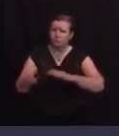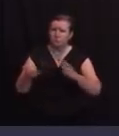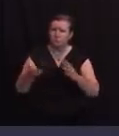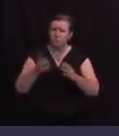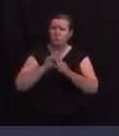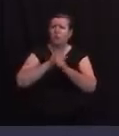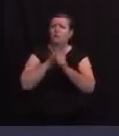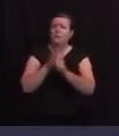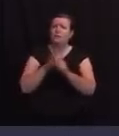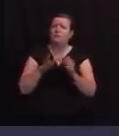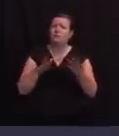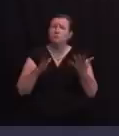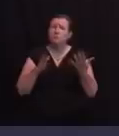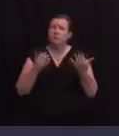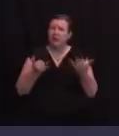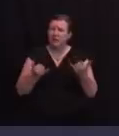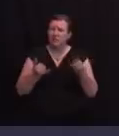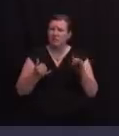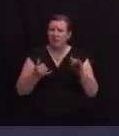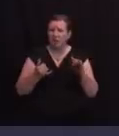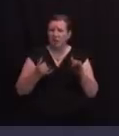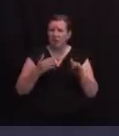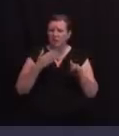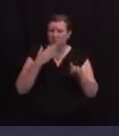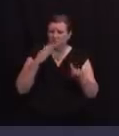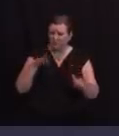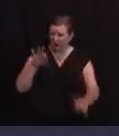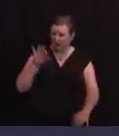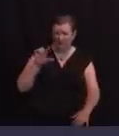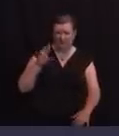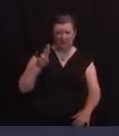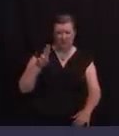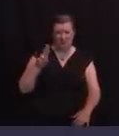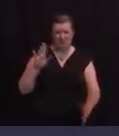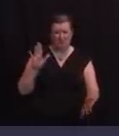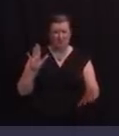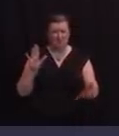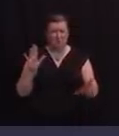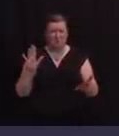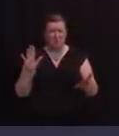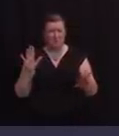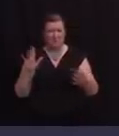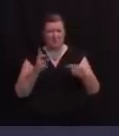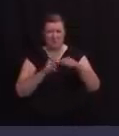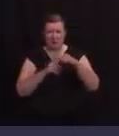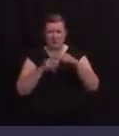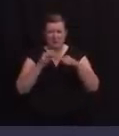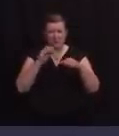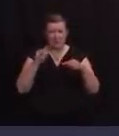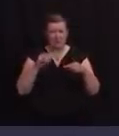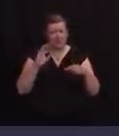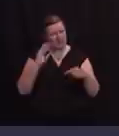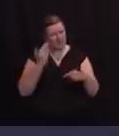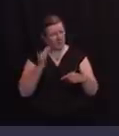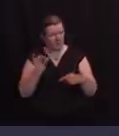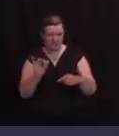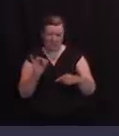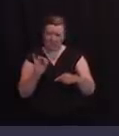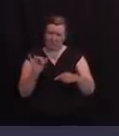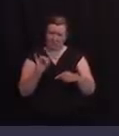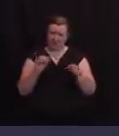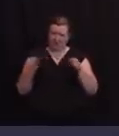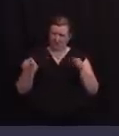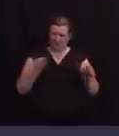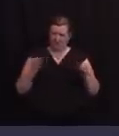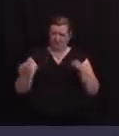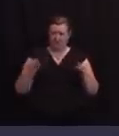flu wave? Are you seeing the positivity numbers at this point that would indicate some sort of comparison between the two? And with so many people vaccinated,